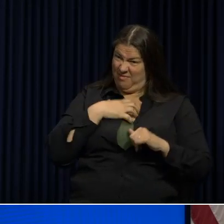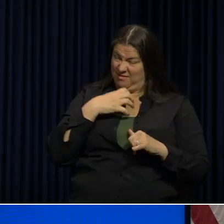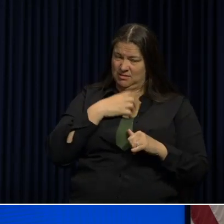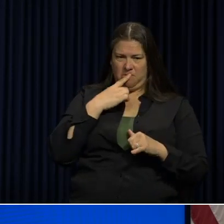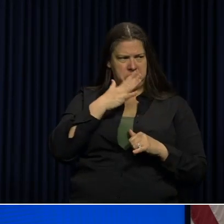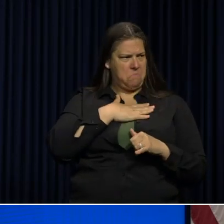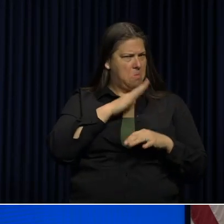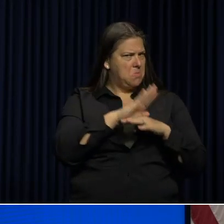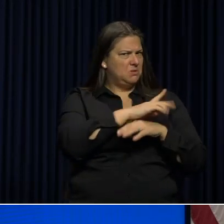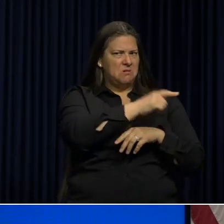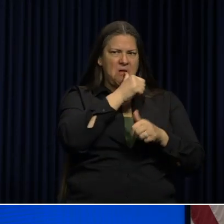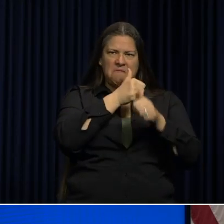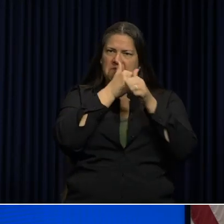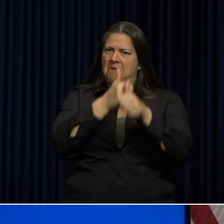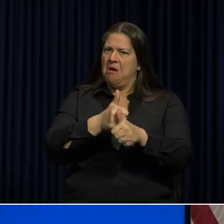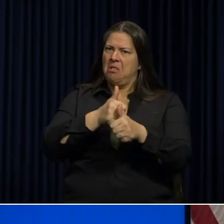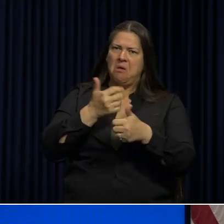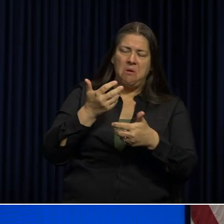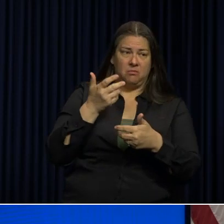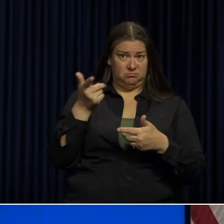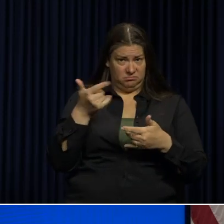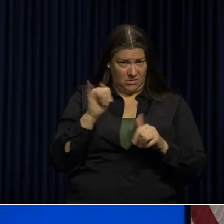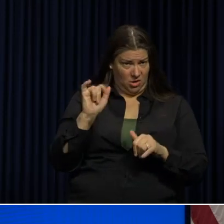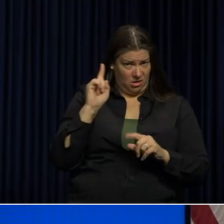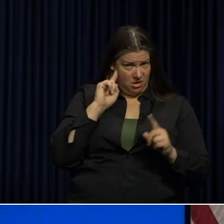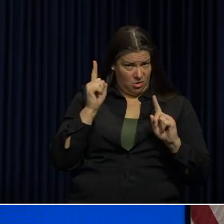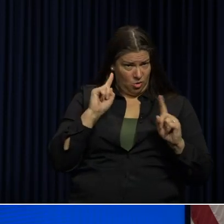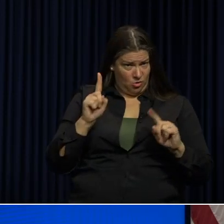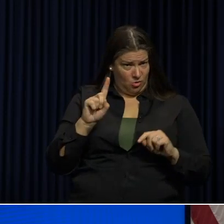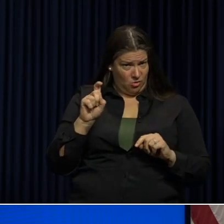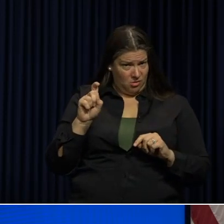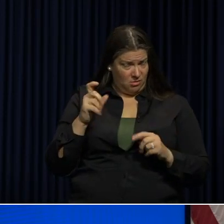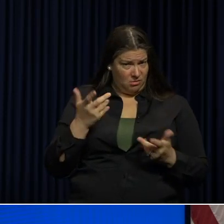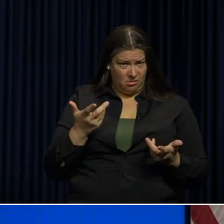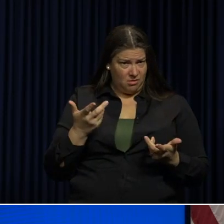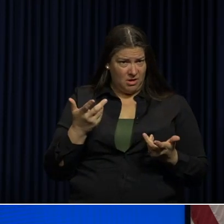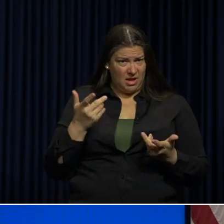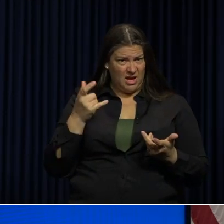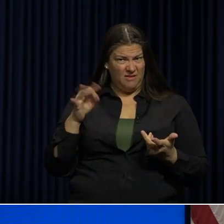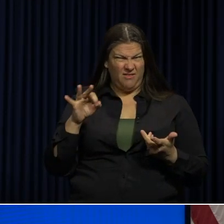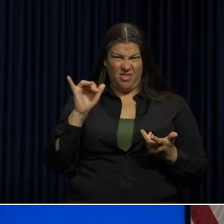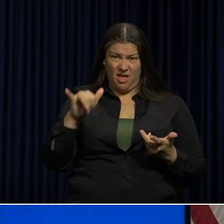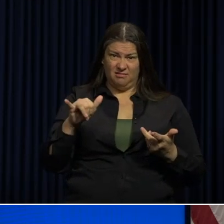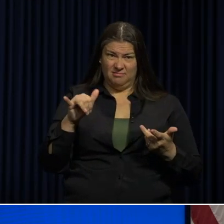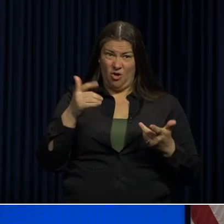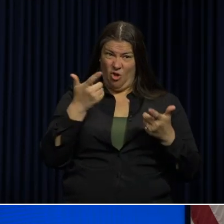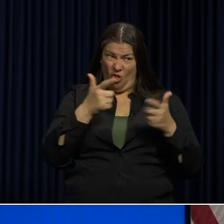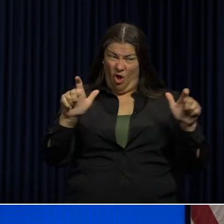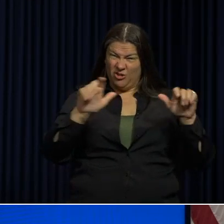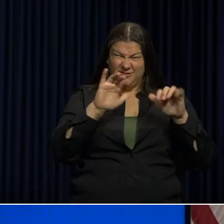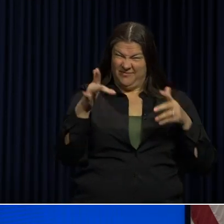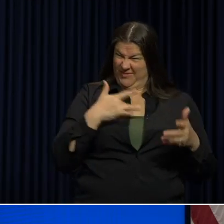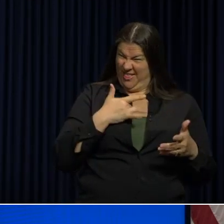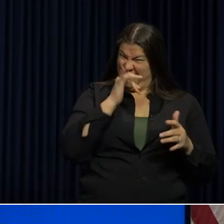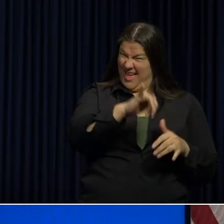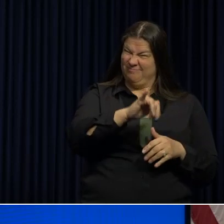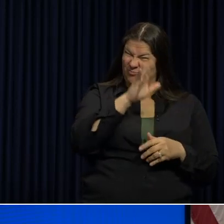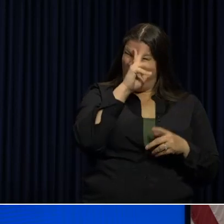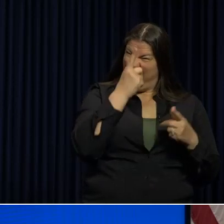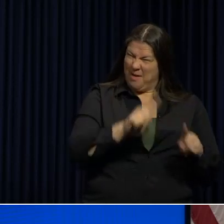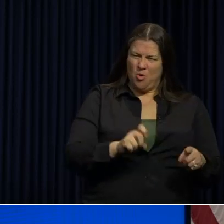my business isn't complying, or are you concerned that if you're in a large team, this is going to be happening. Question is